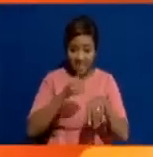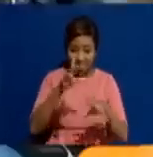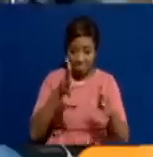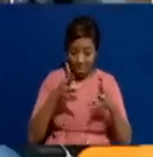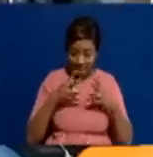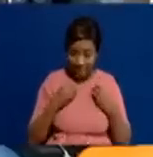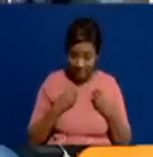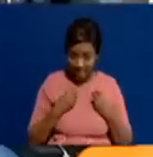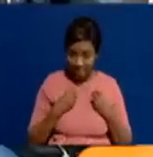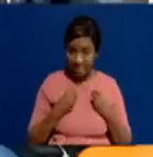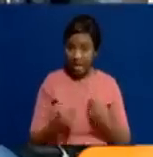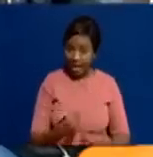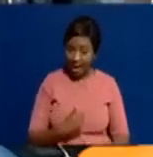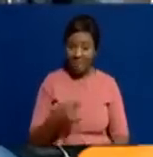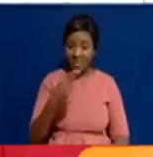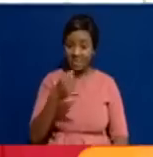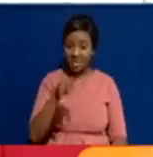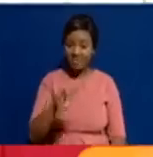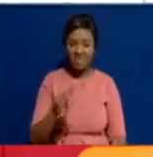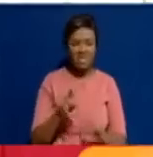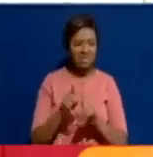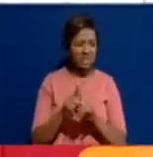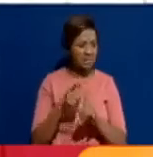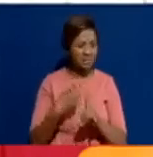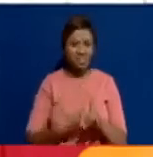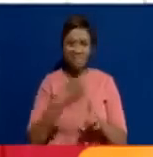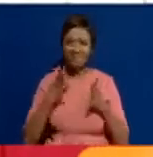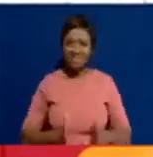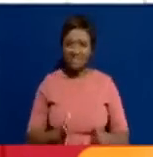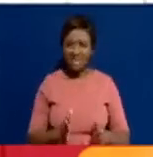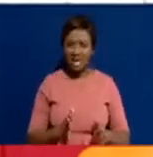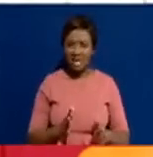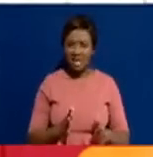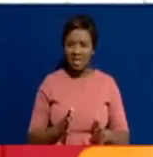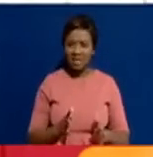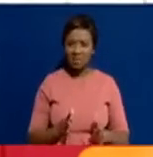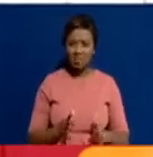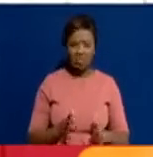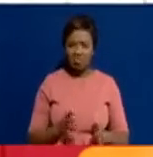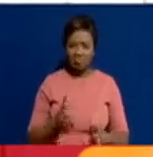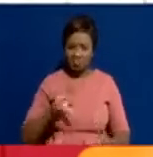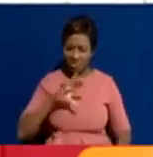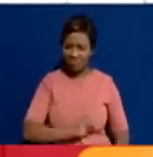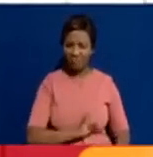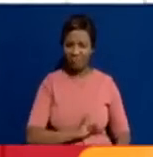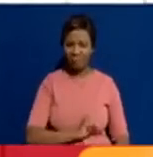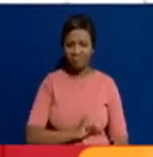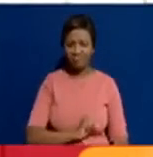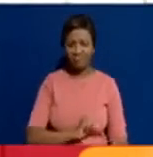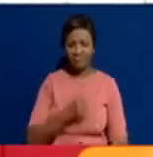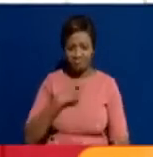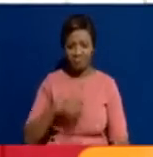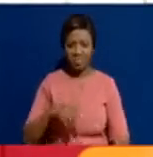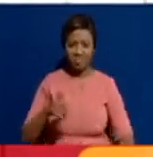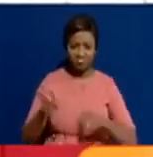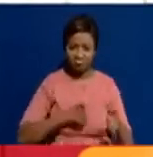know, HIV is a guest in my body. It's going to live under my rules. So I'm not going to live under its rules. I'm not going to